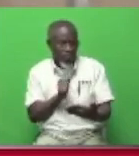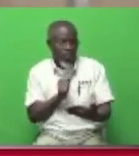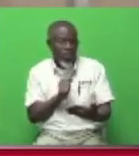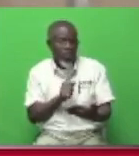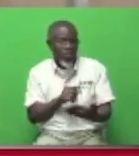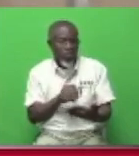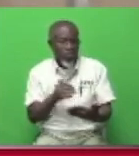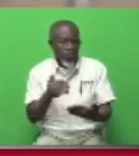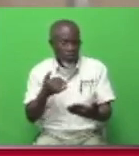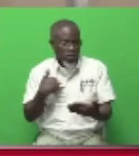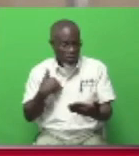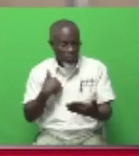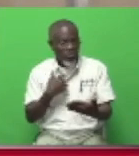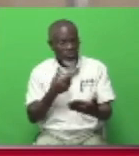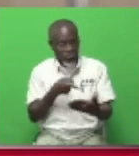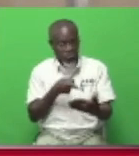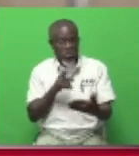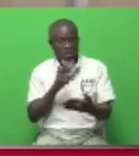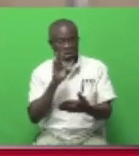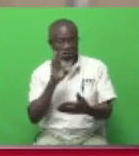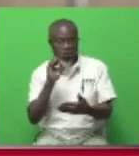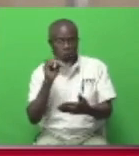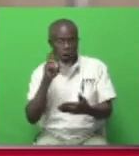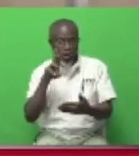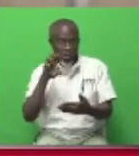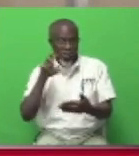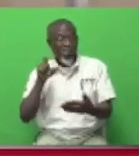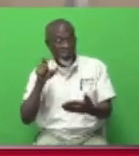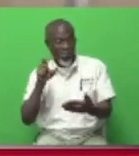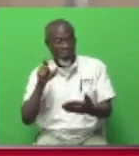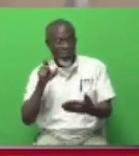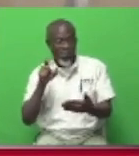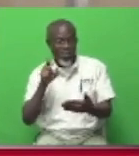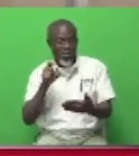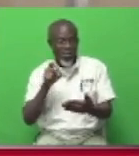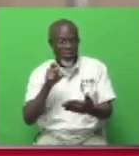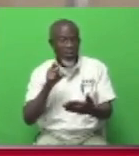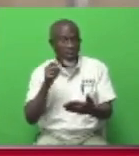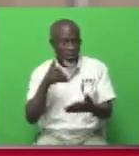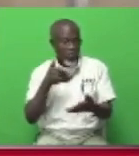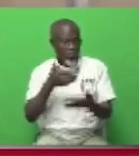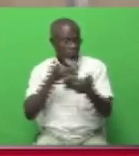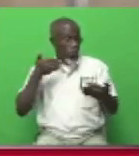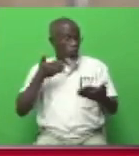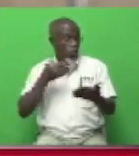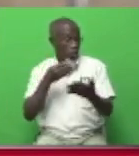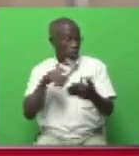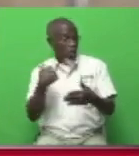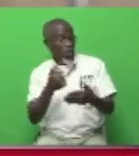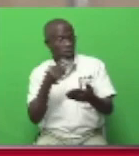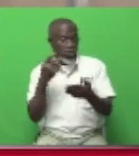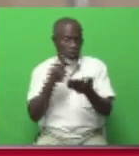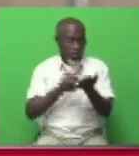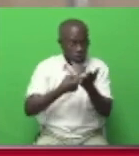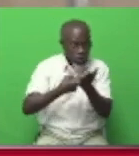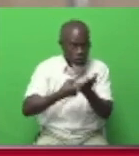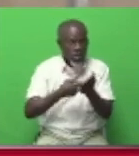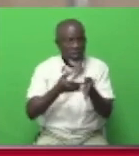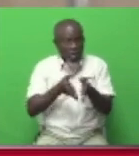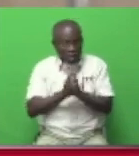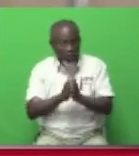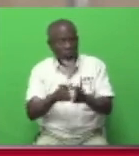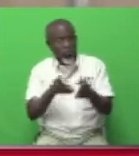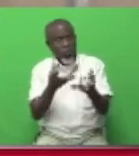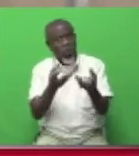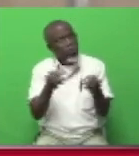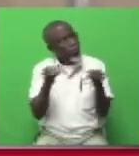that, with the Forex, that it, I would have noted in previous budget debates, she would have asked for Forex and more Forex to be